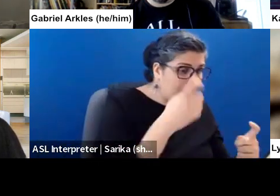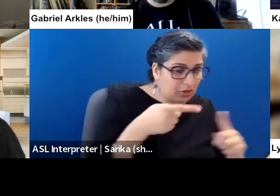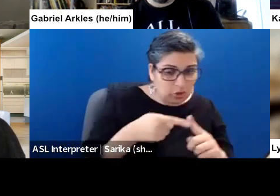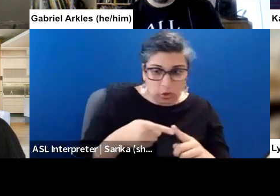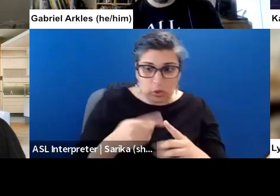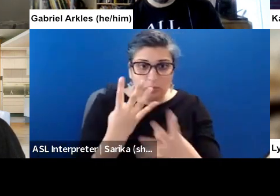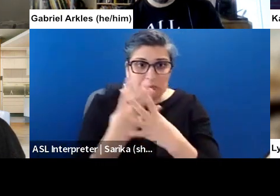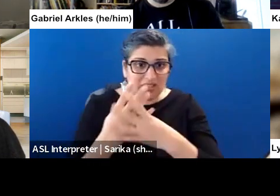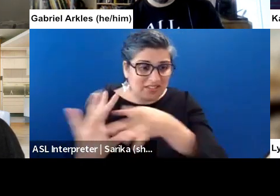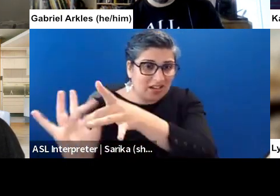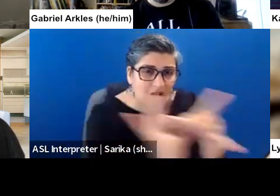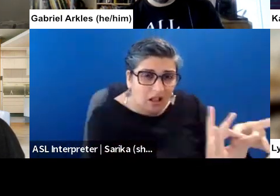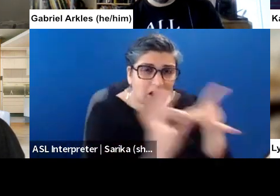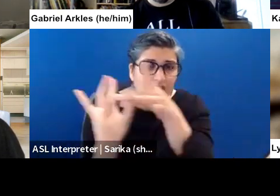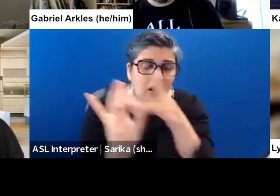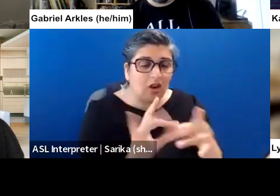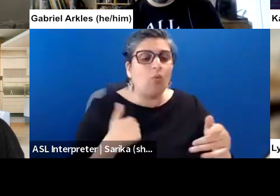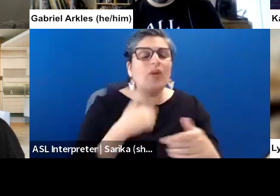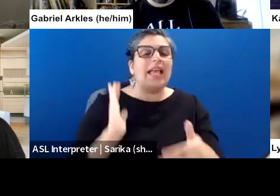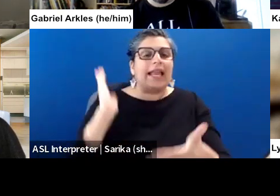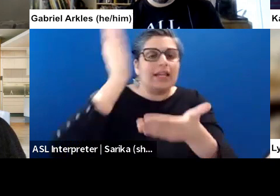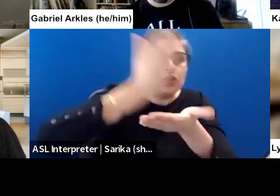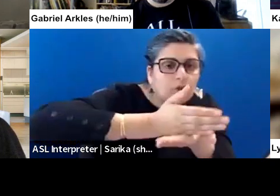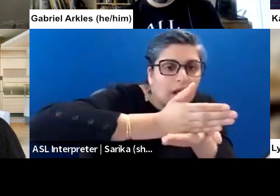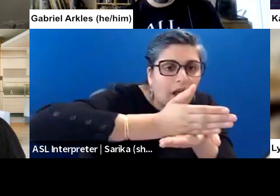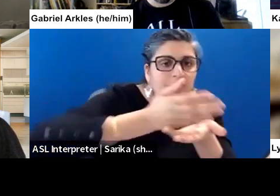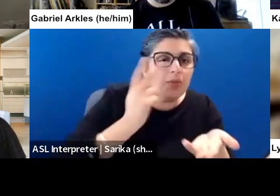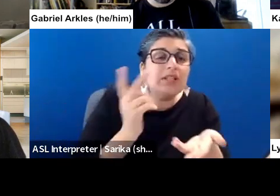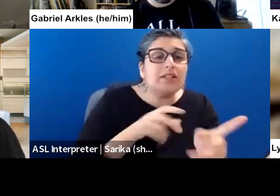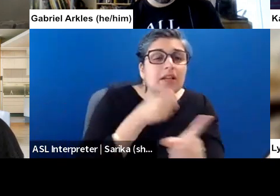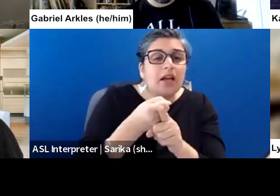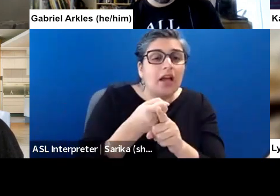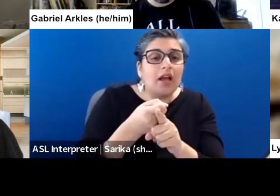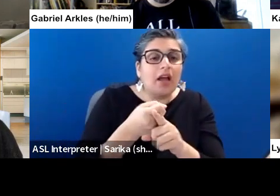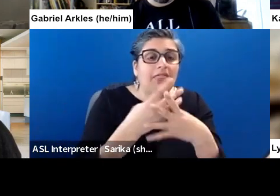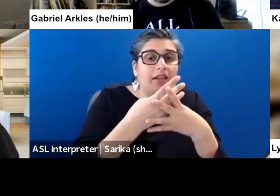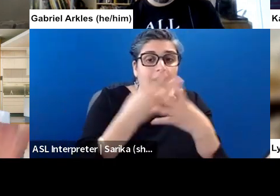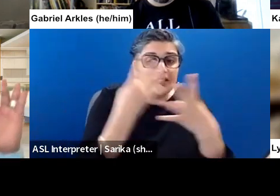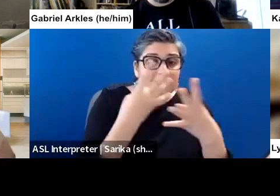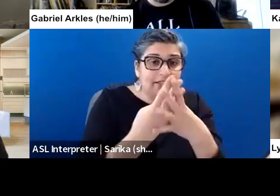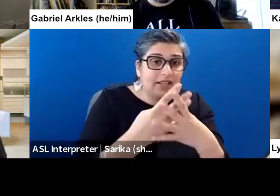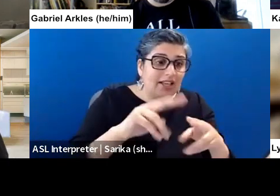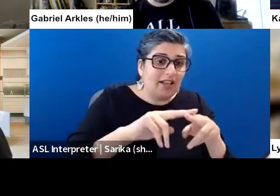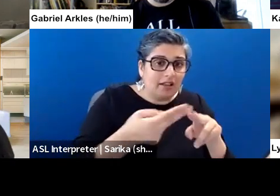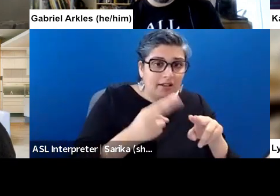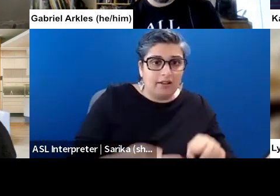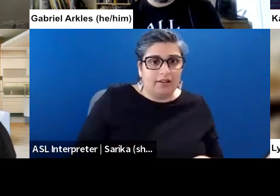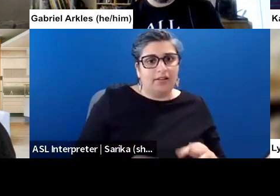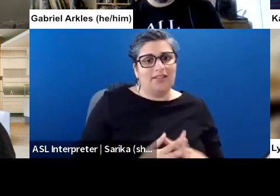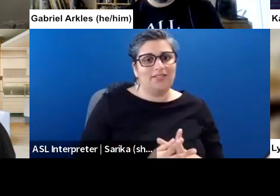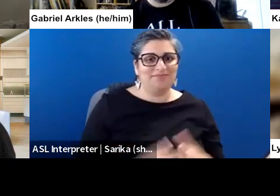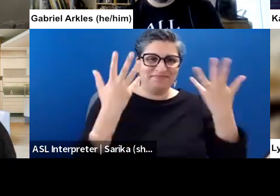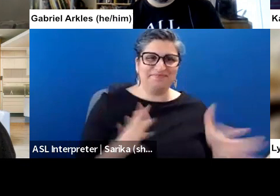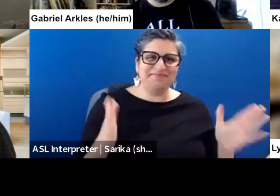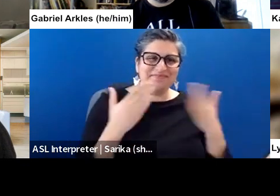then we can start seeing an impact on the decarceration rates. And that's, I think, all I need to say. Thank you.